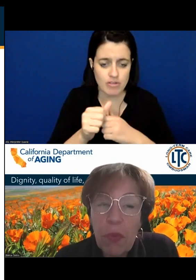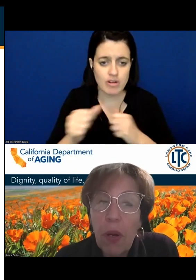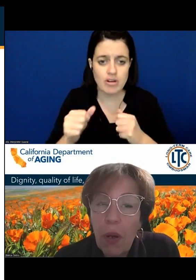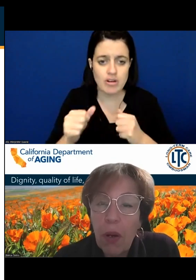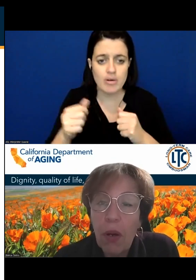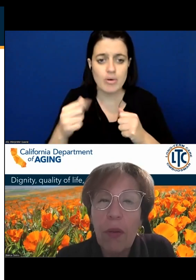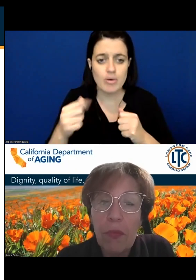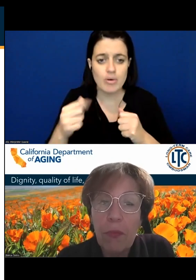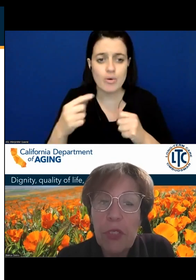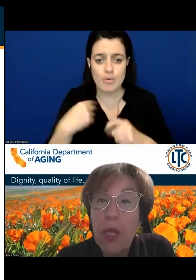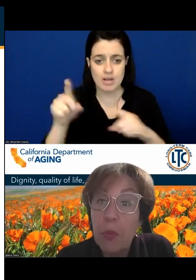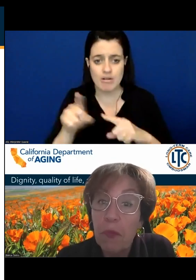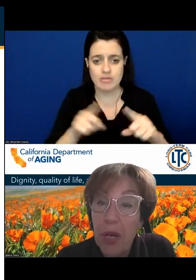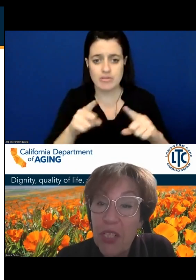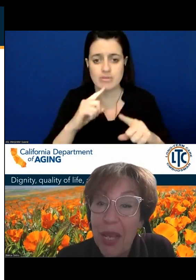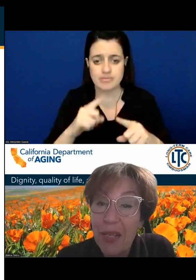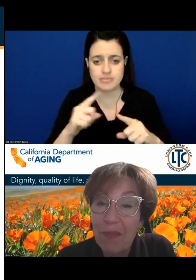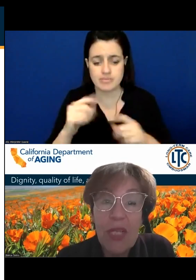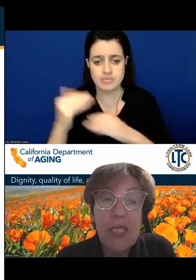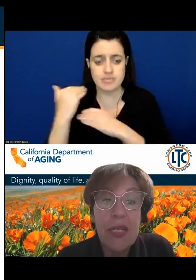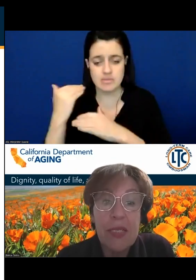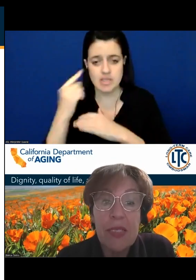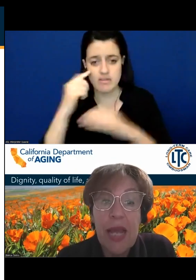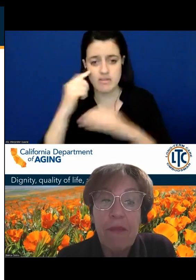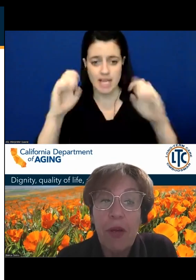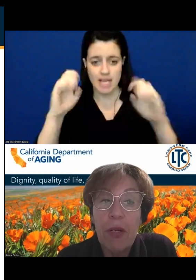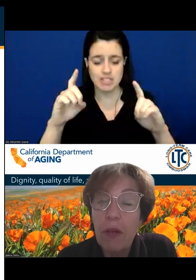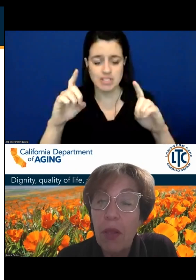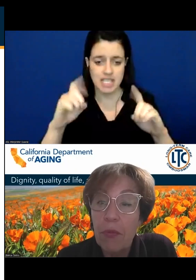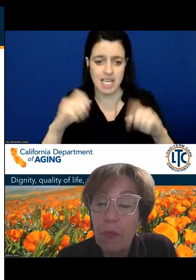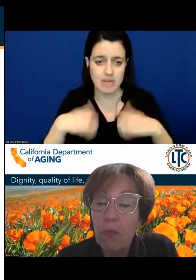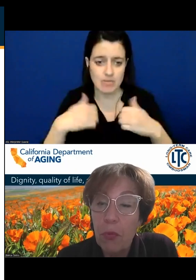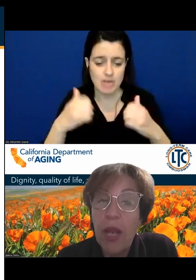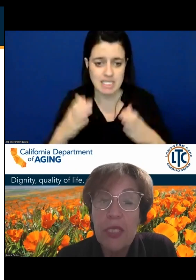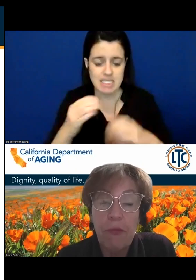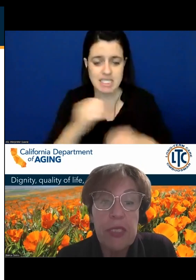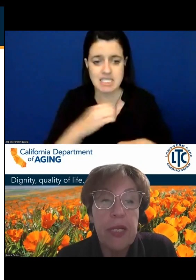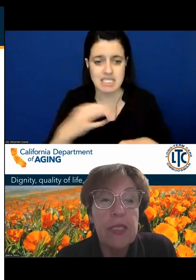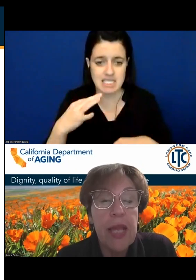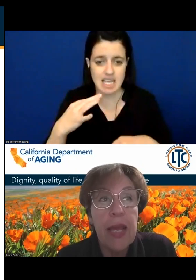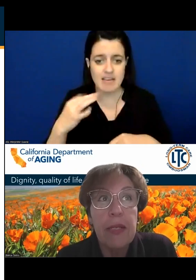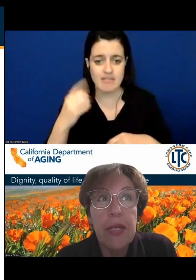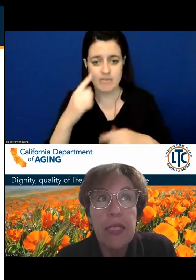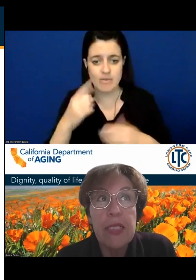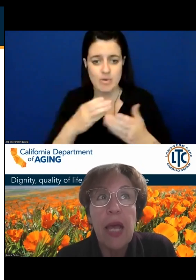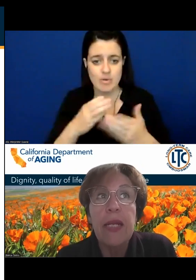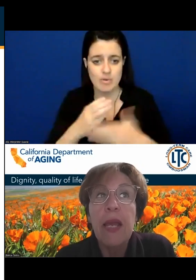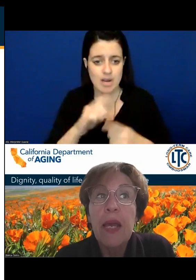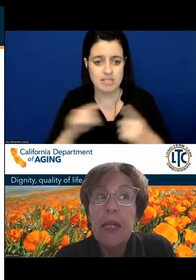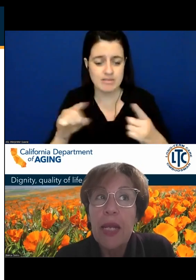also are responsible for educating residents and staff on the rights of residents. And the